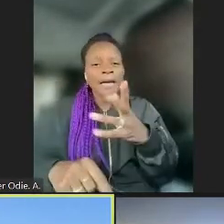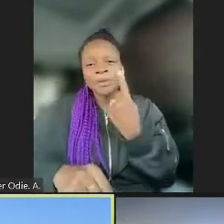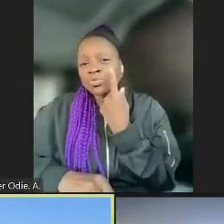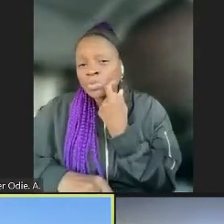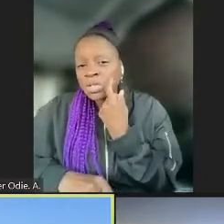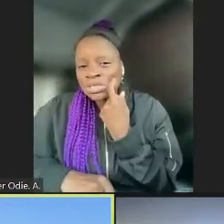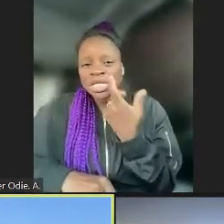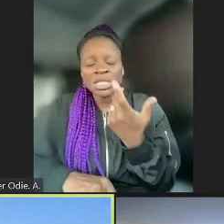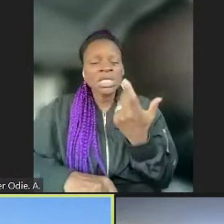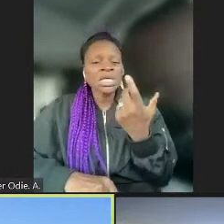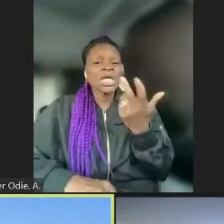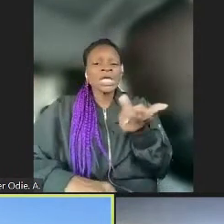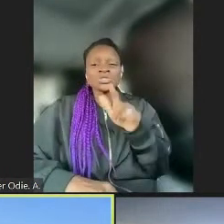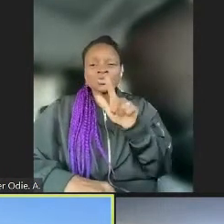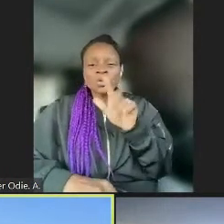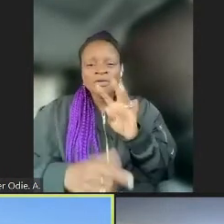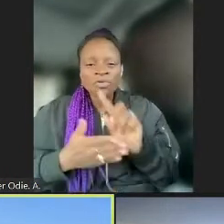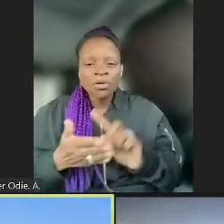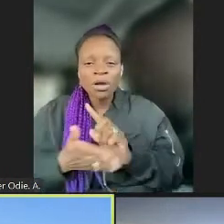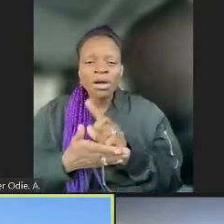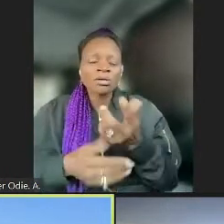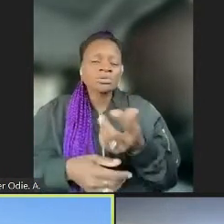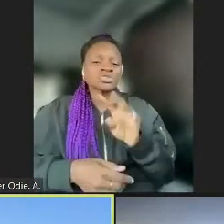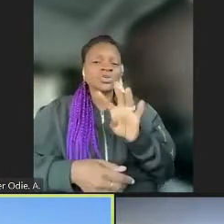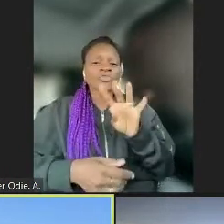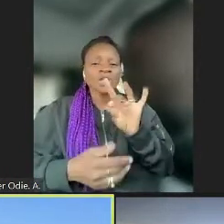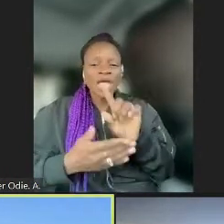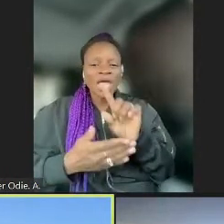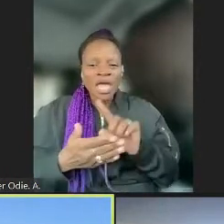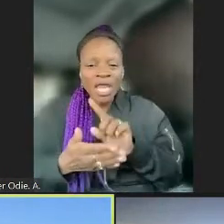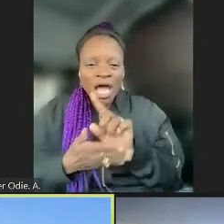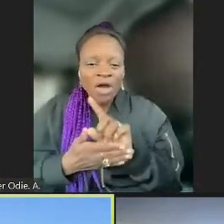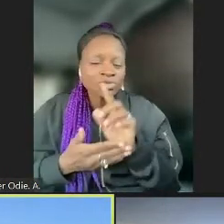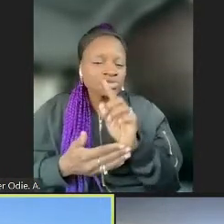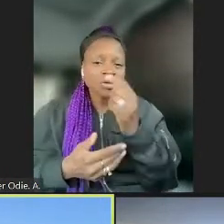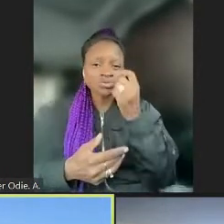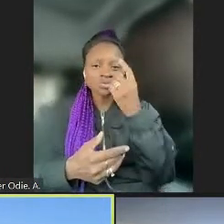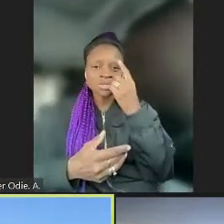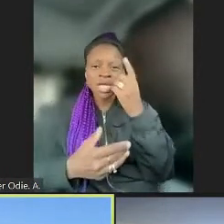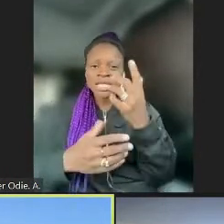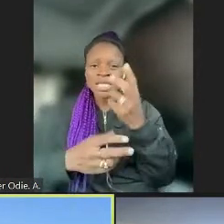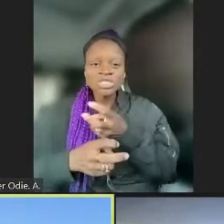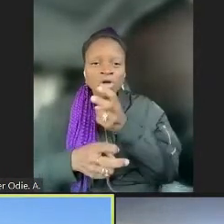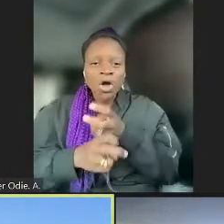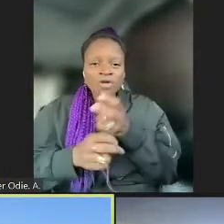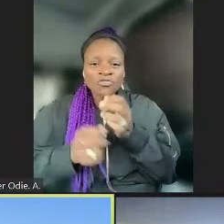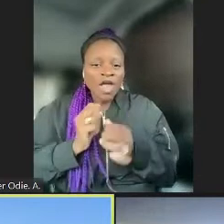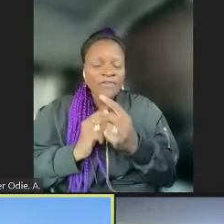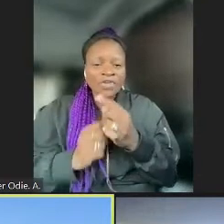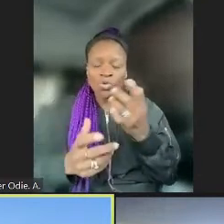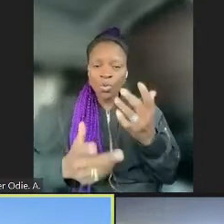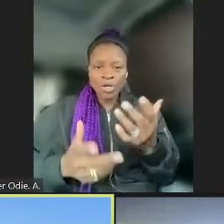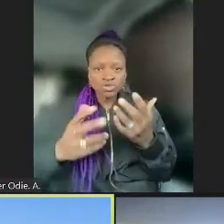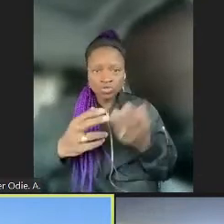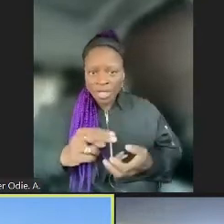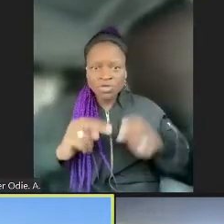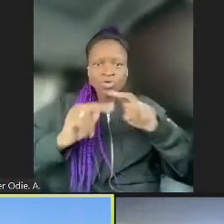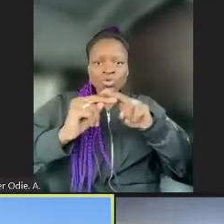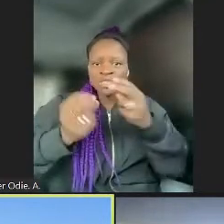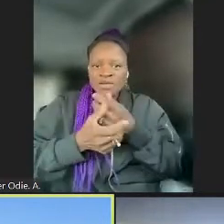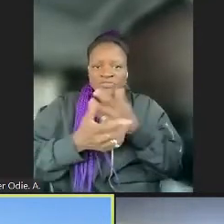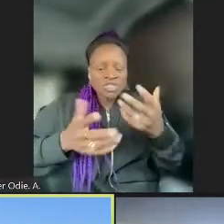hours. So it's very hard for all medical facilities and providers to suddenly scale up within a very short period of